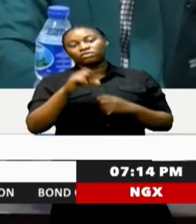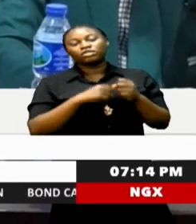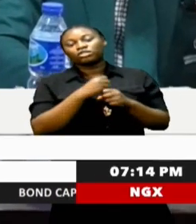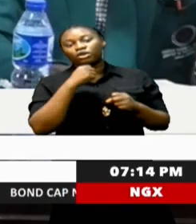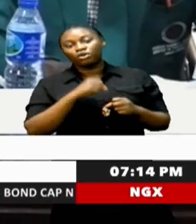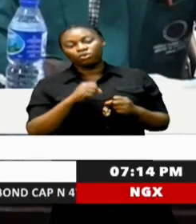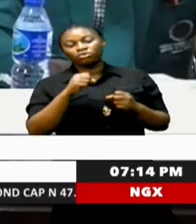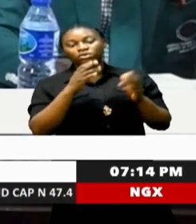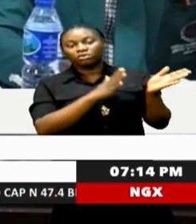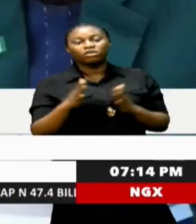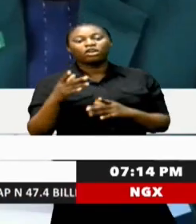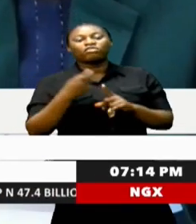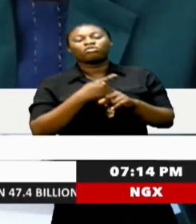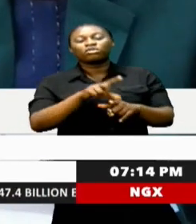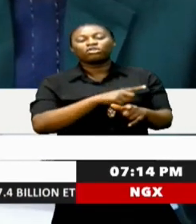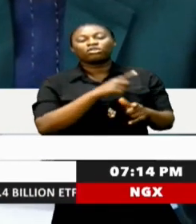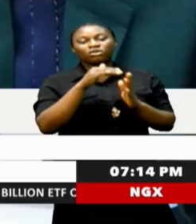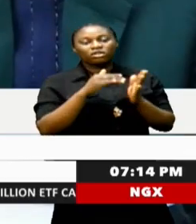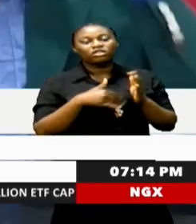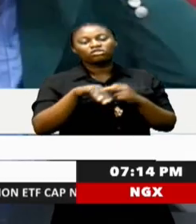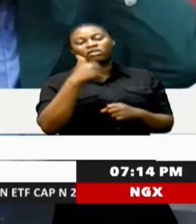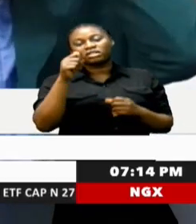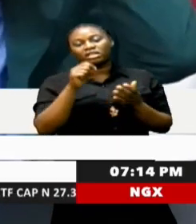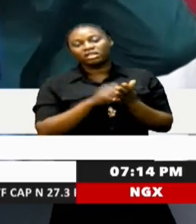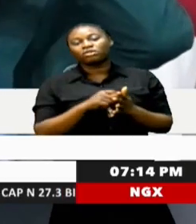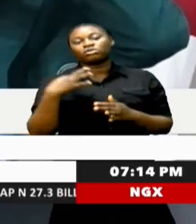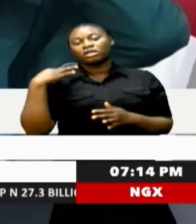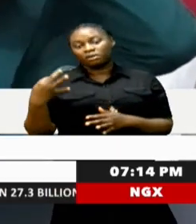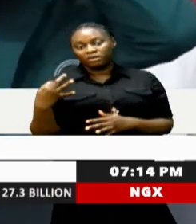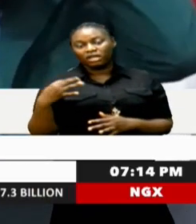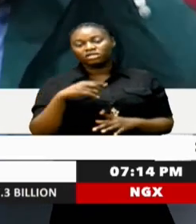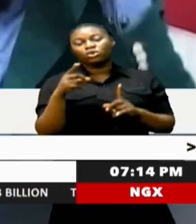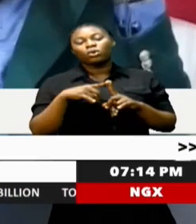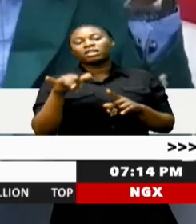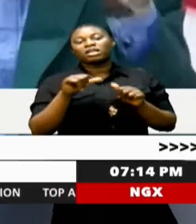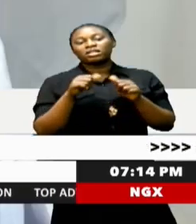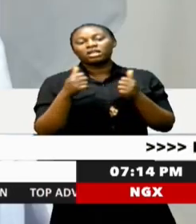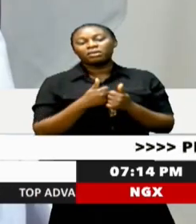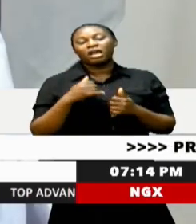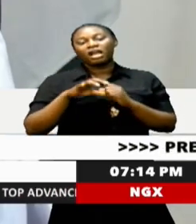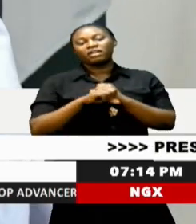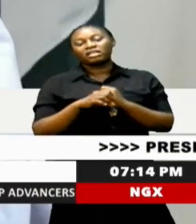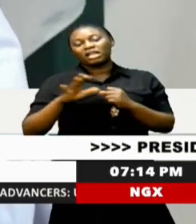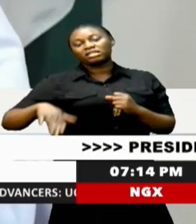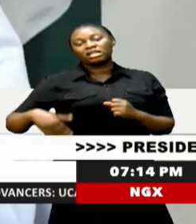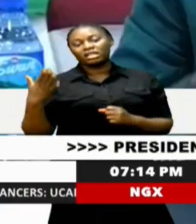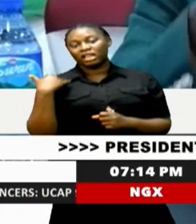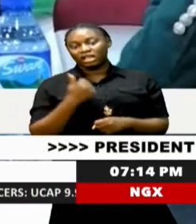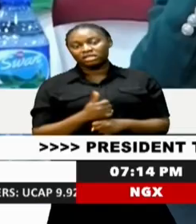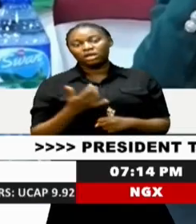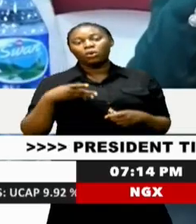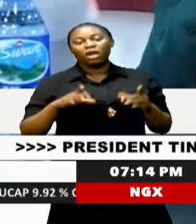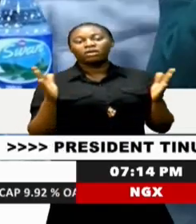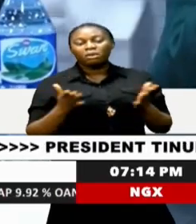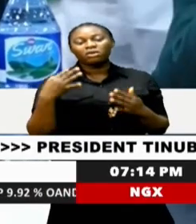chosen from a long list of over 10,000 applicants when the agency advertised late last year, while admonishing the volunteers